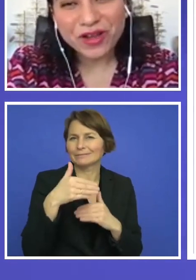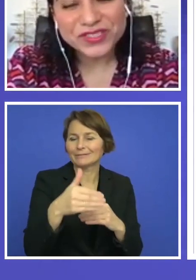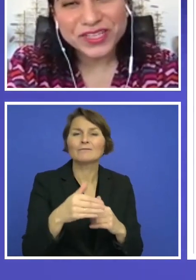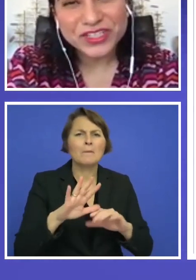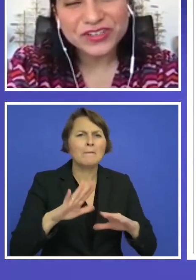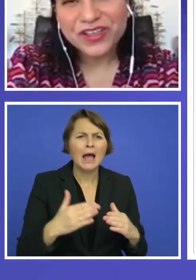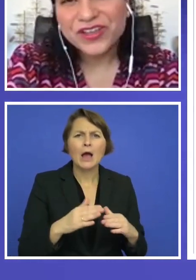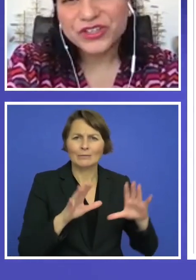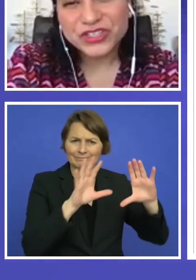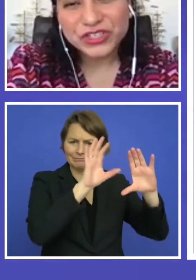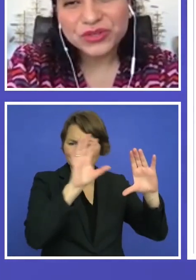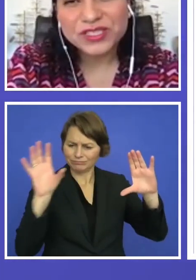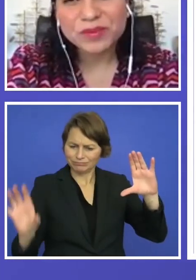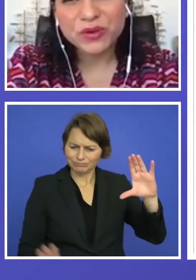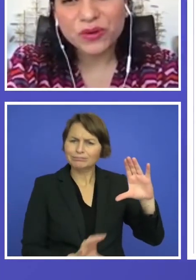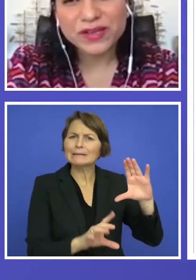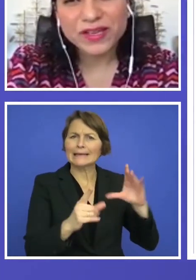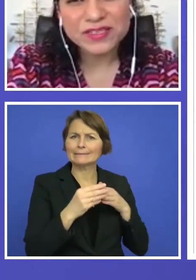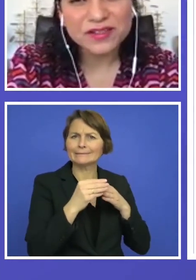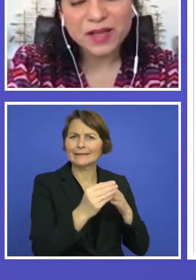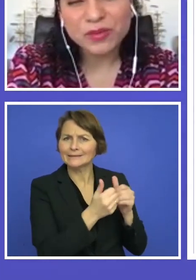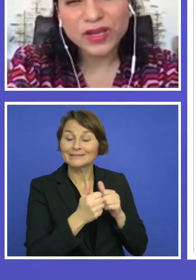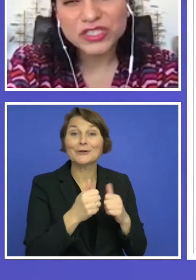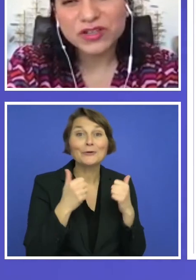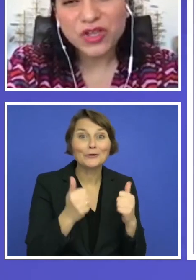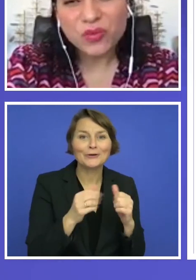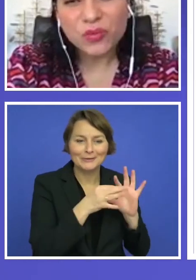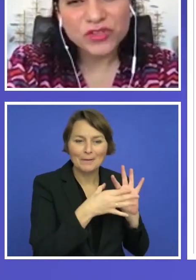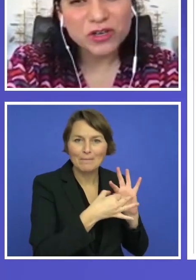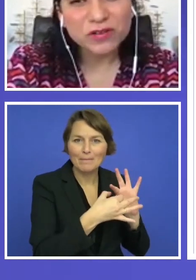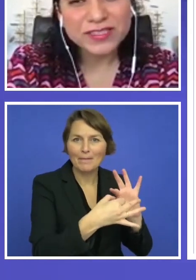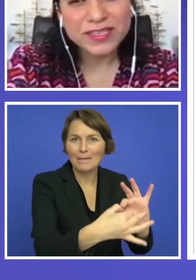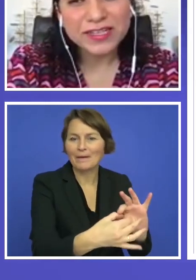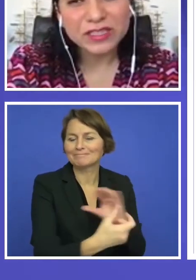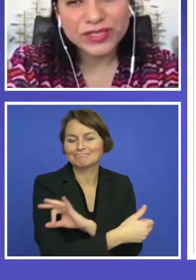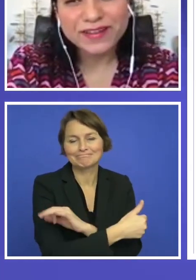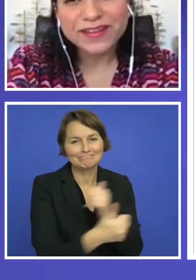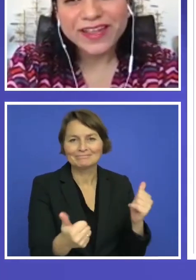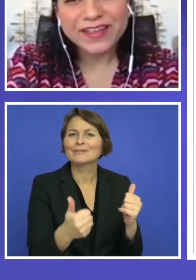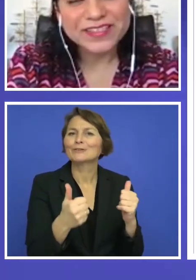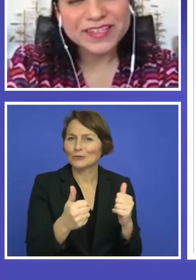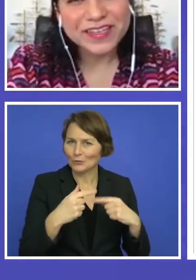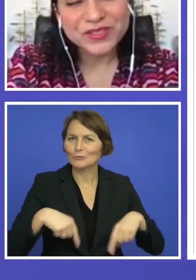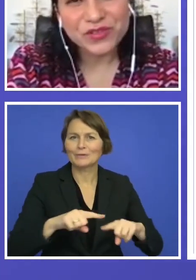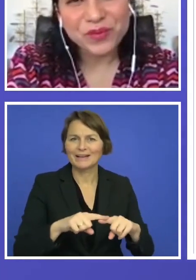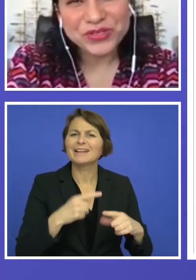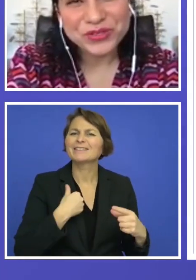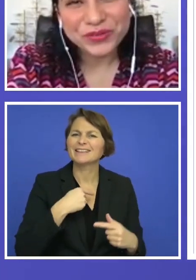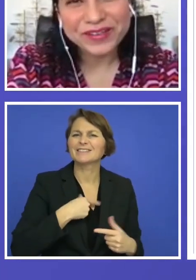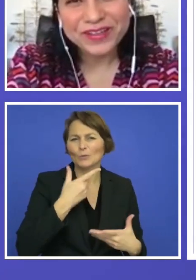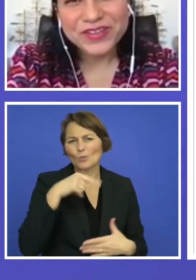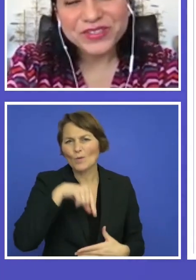great conversation to continue. This is being organized in collaboration with the Generalitat de Catalunya and the City Council